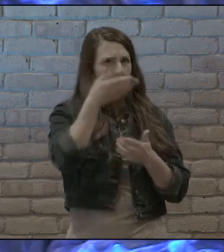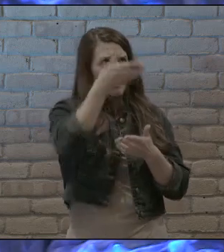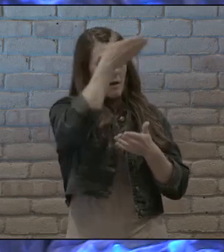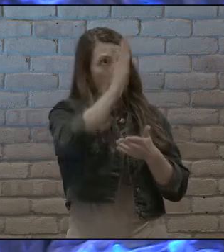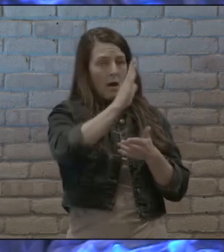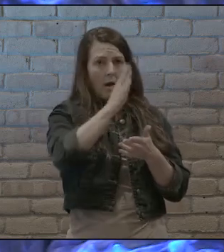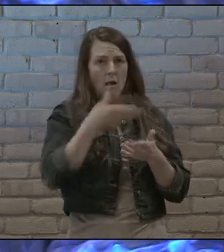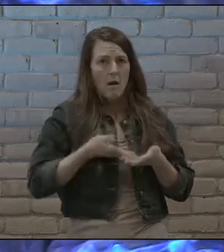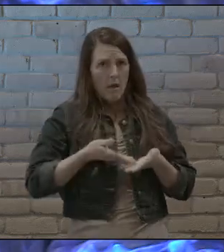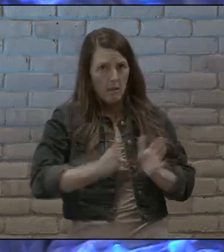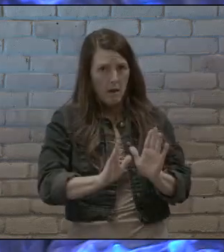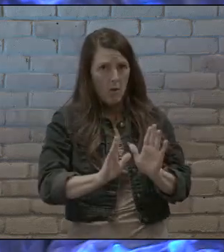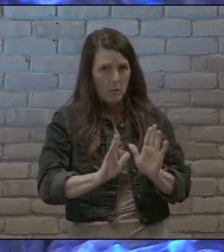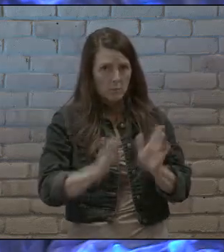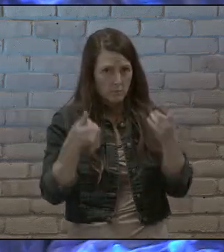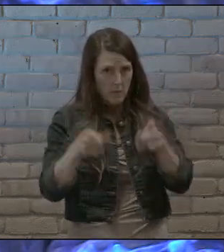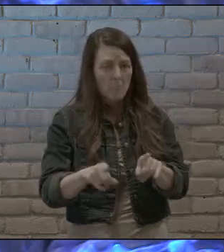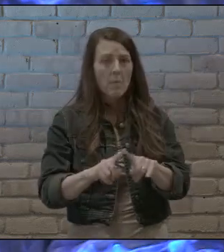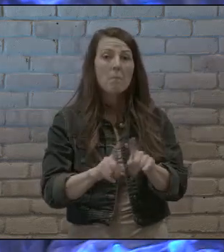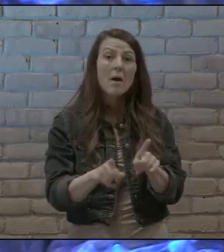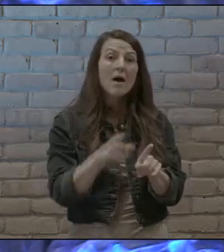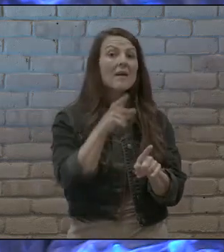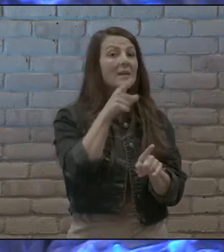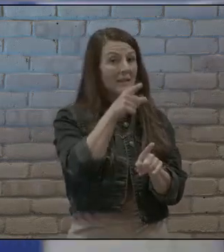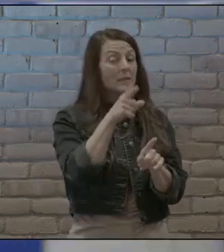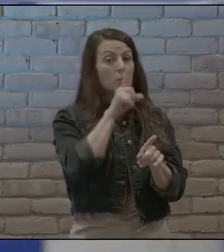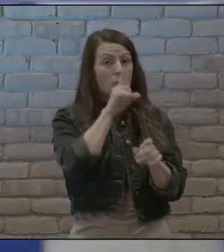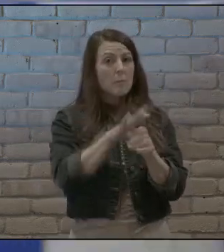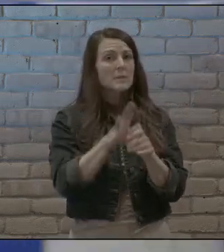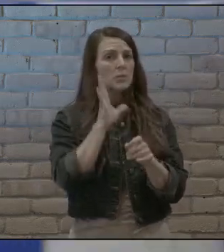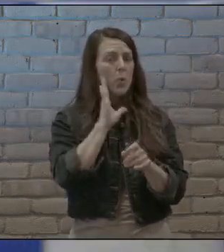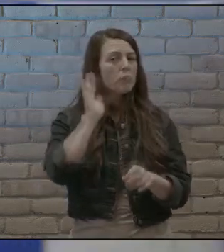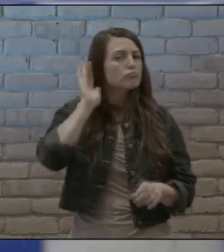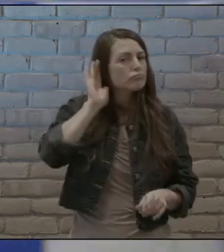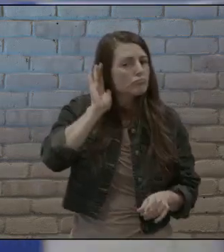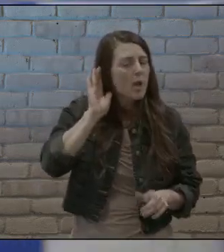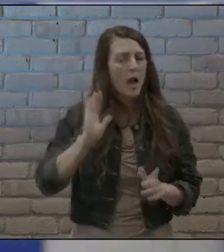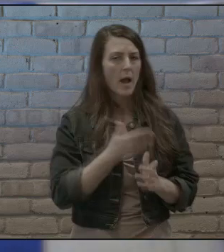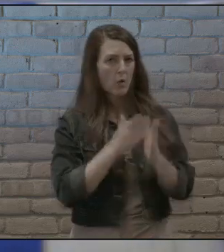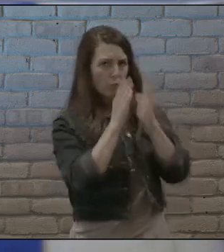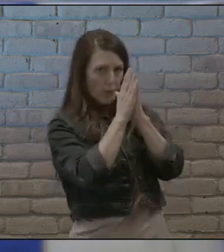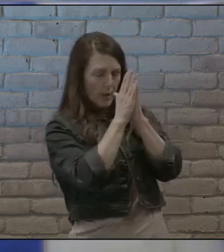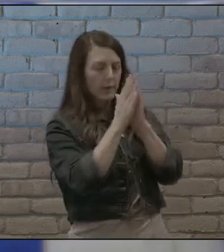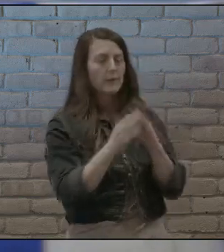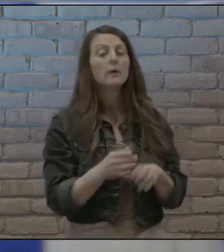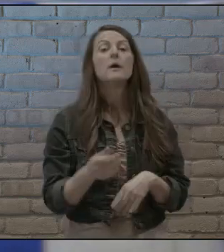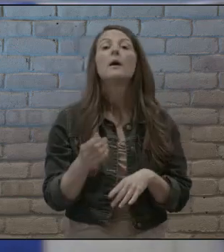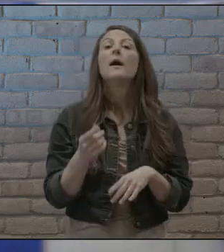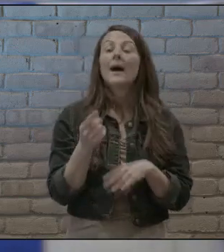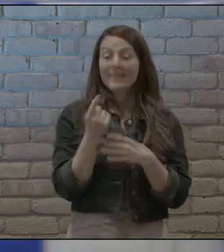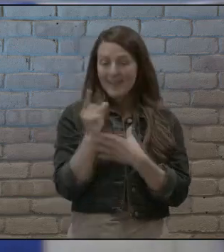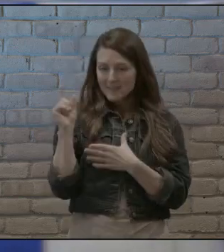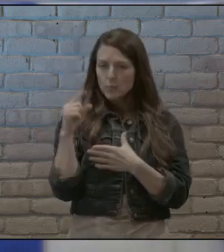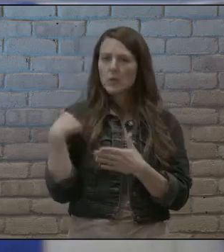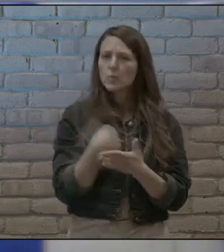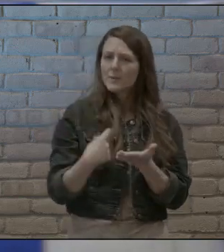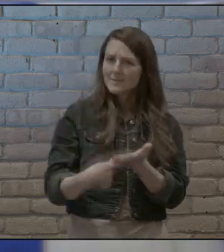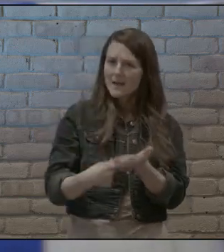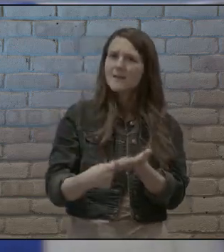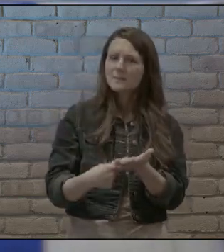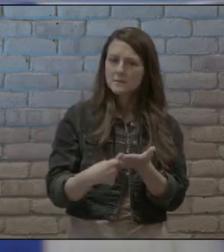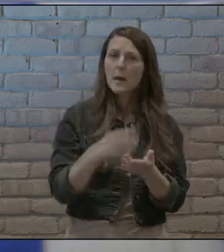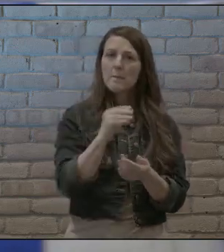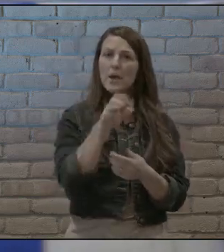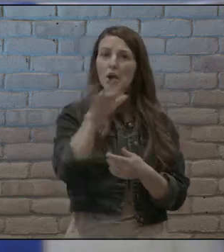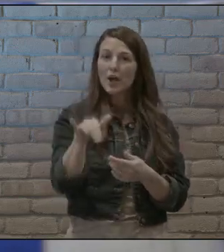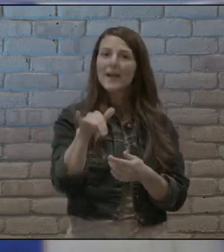do know that He promises to hear our prayer. And last week, Mary got the news that she was